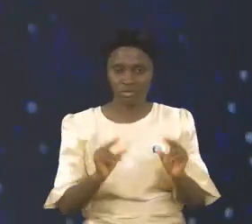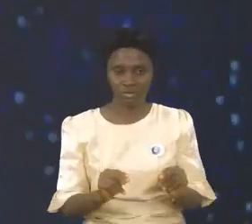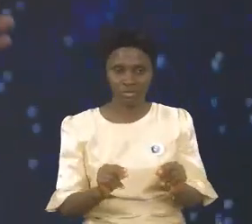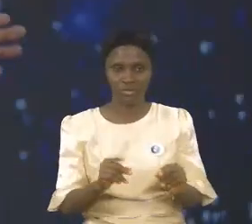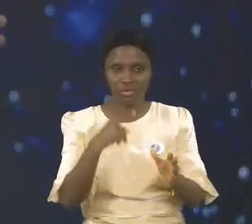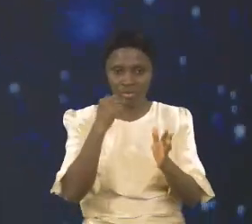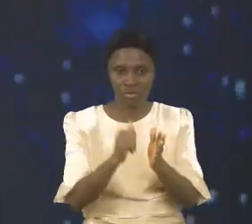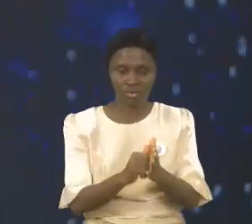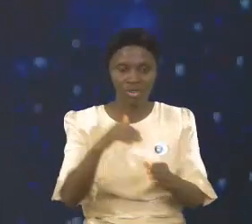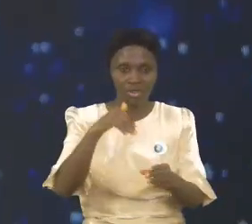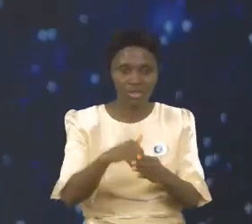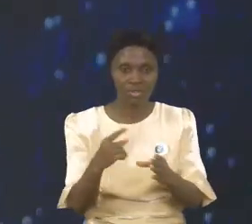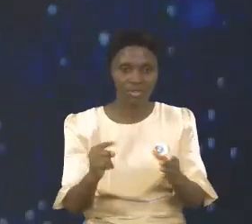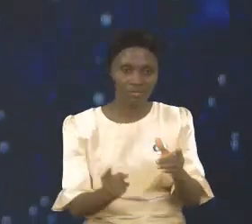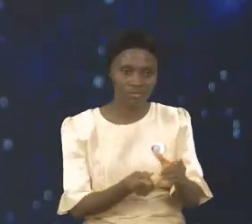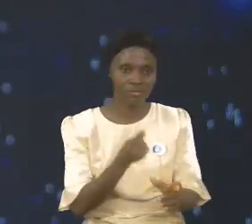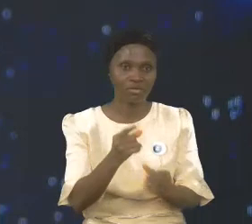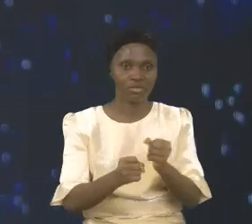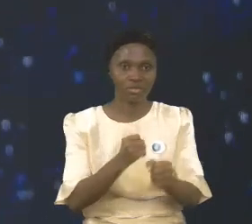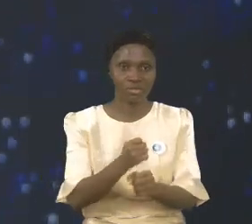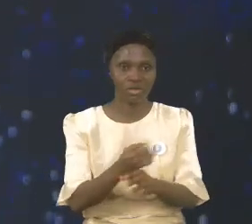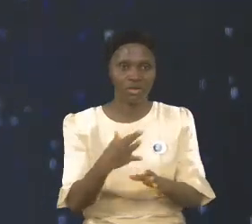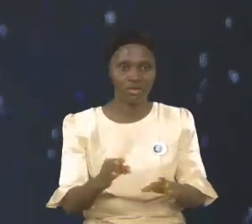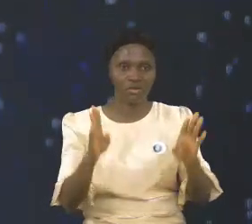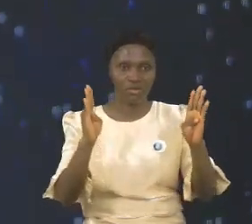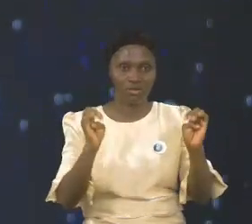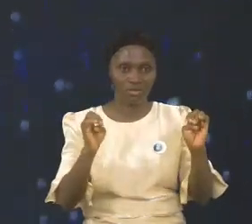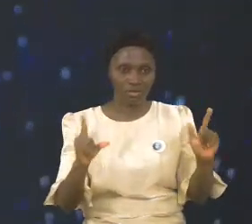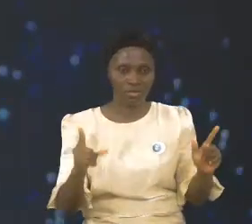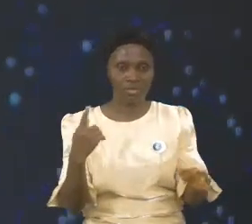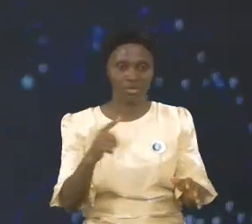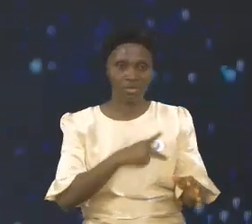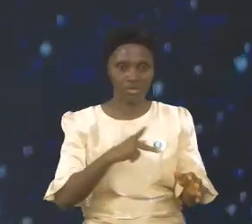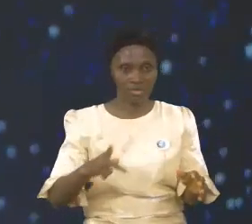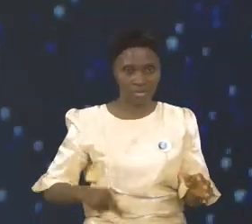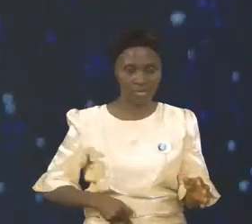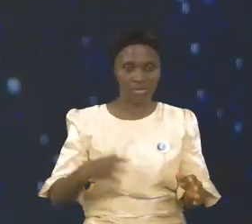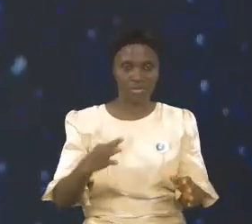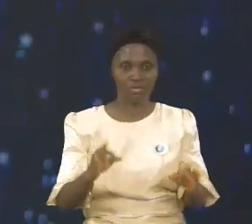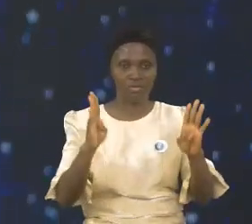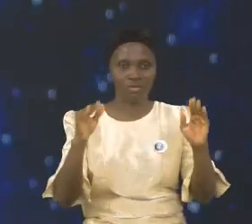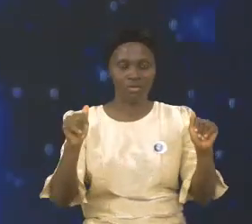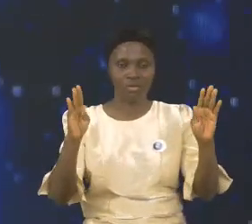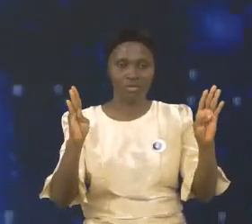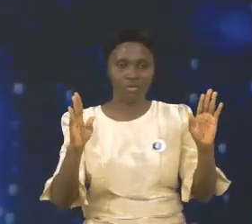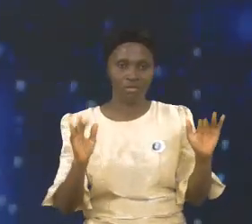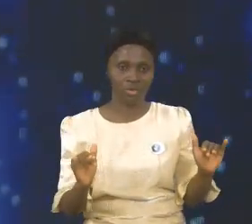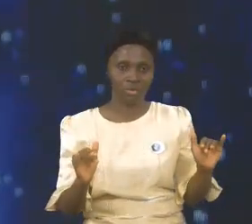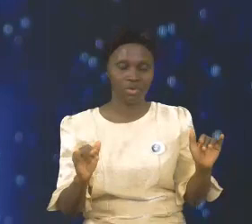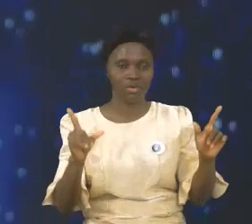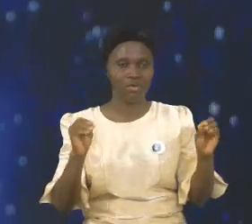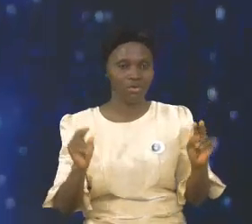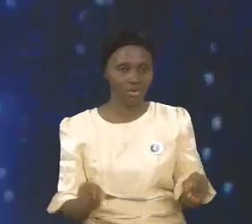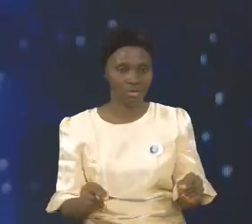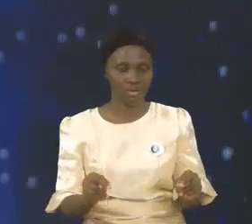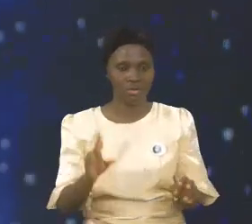first year of Belshazzar, the king of Babylon, Daniel